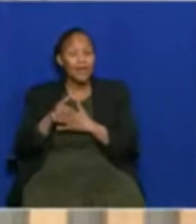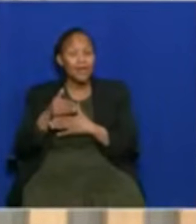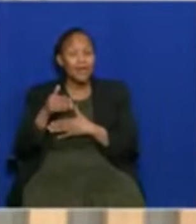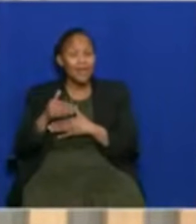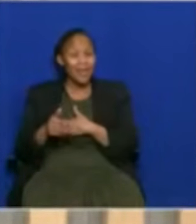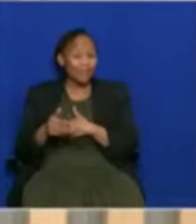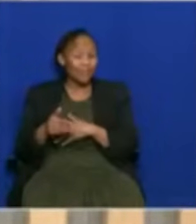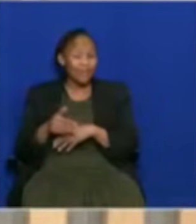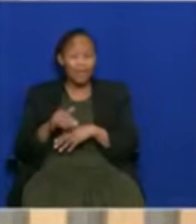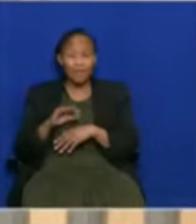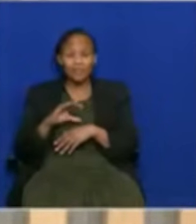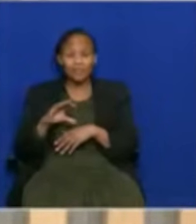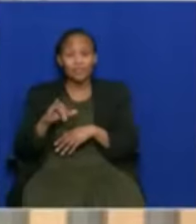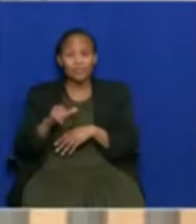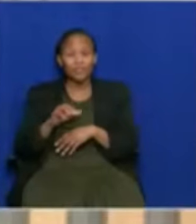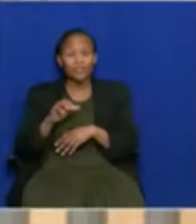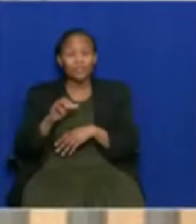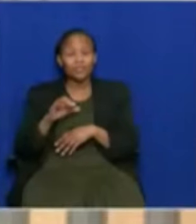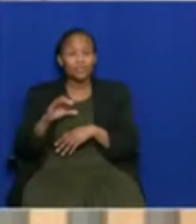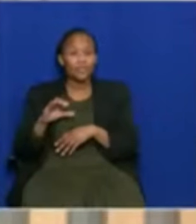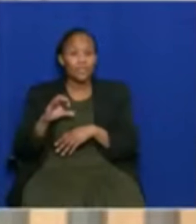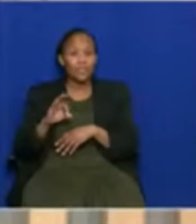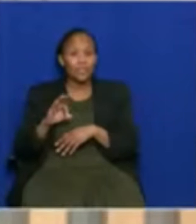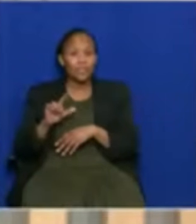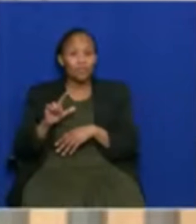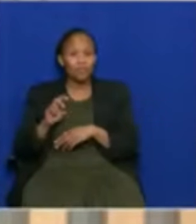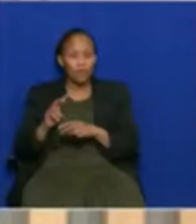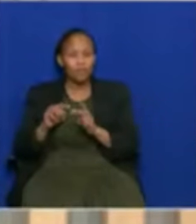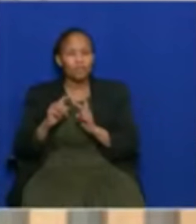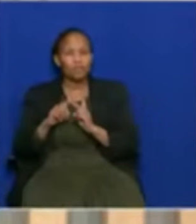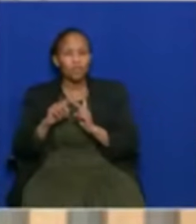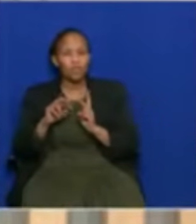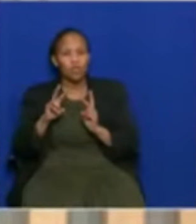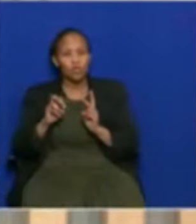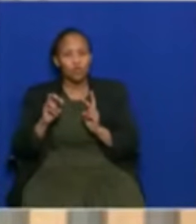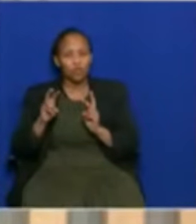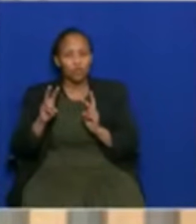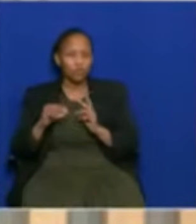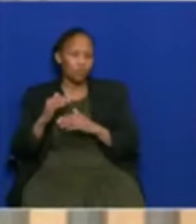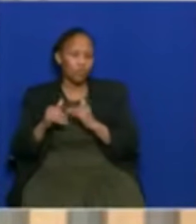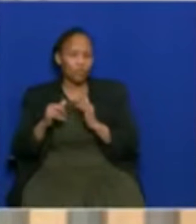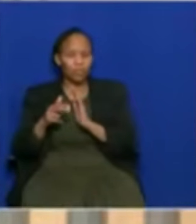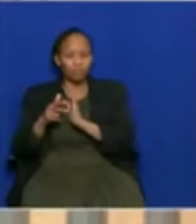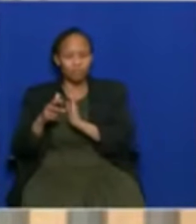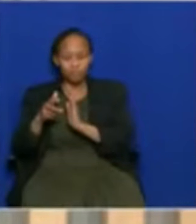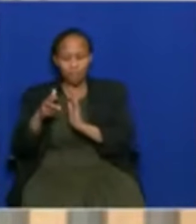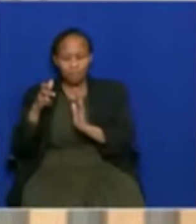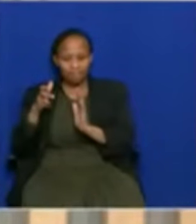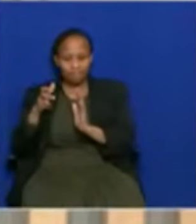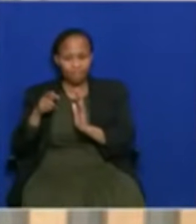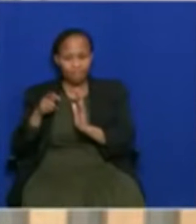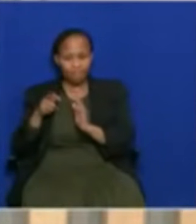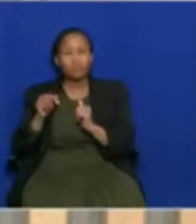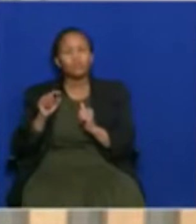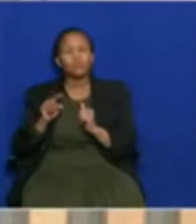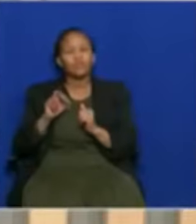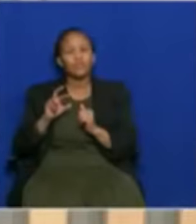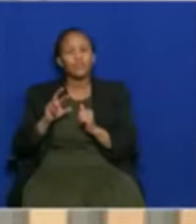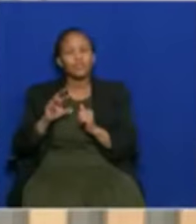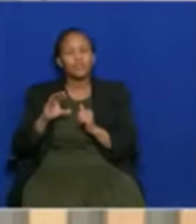371, and extracts from the 2022 process, it's CJC 372.